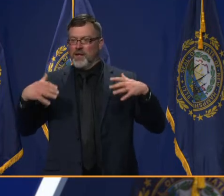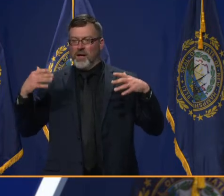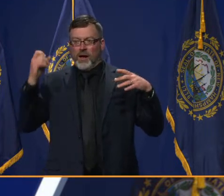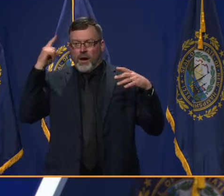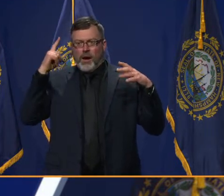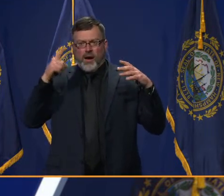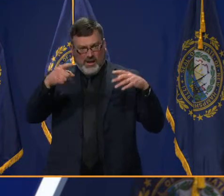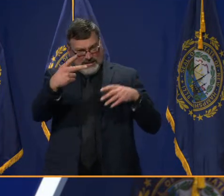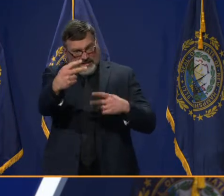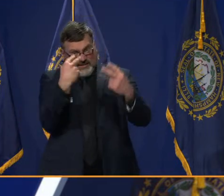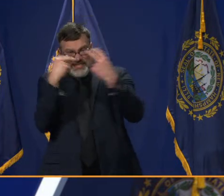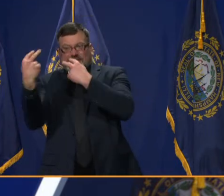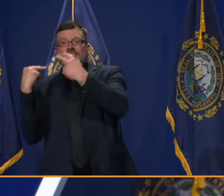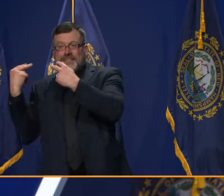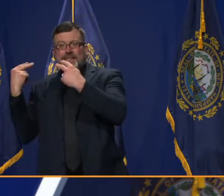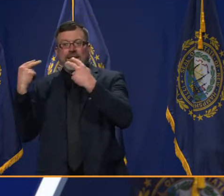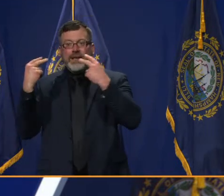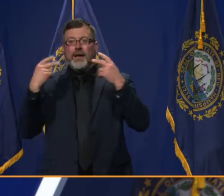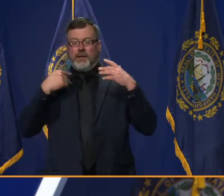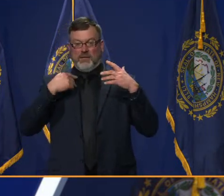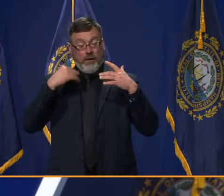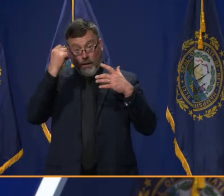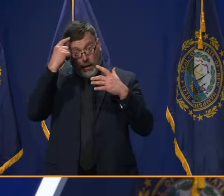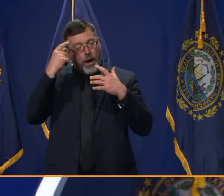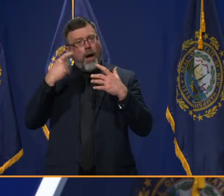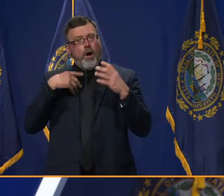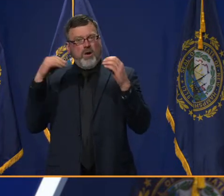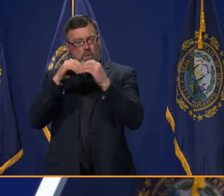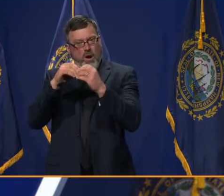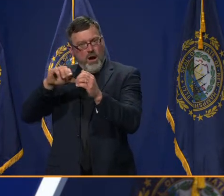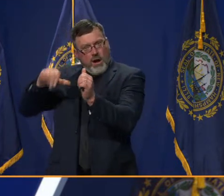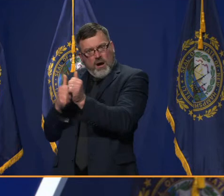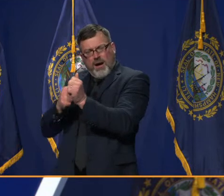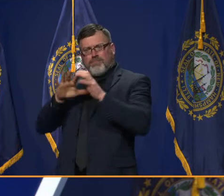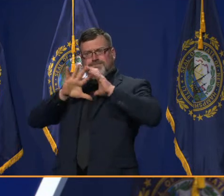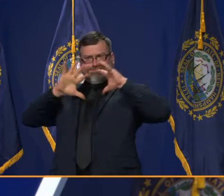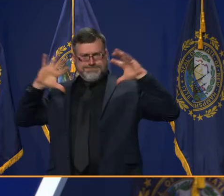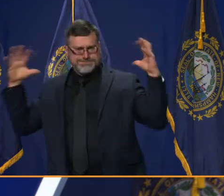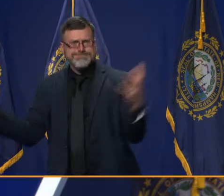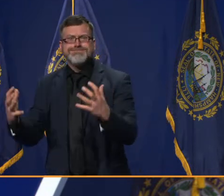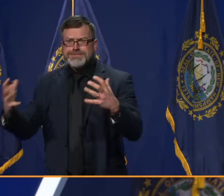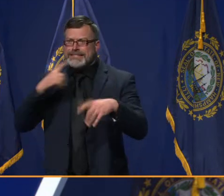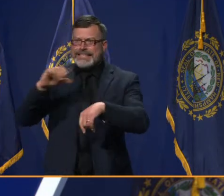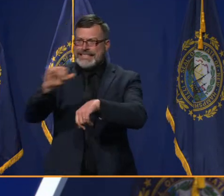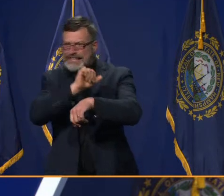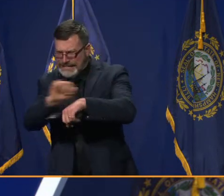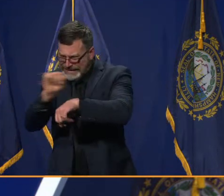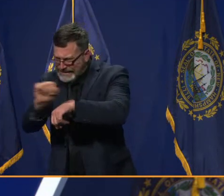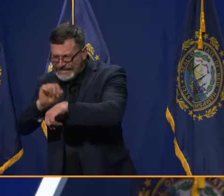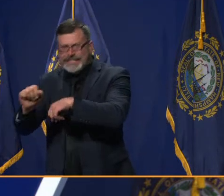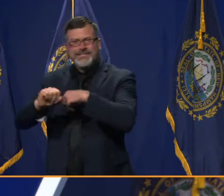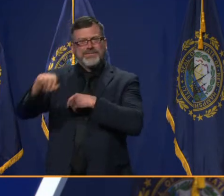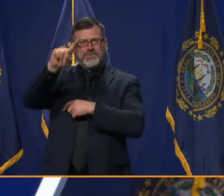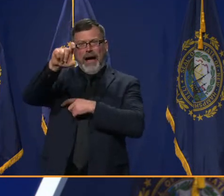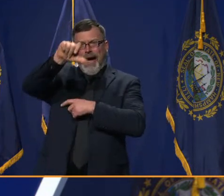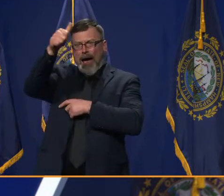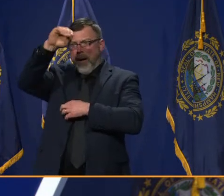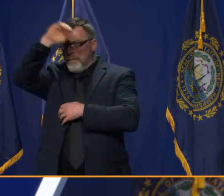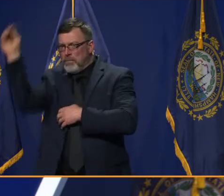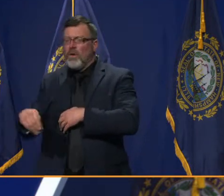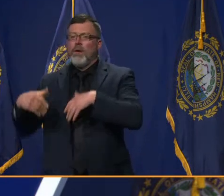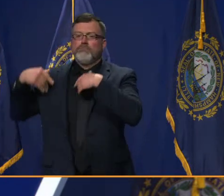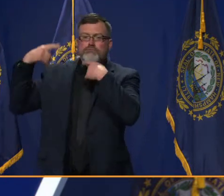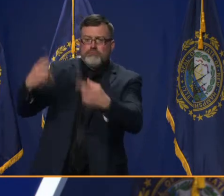past 10 months, thank you for giving 110% regardless of the situation. I want to thank the incredible men and women of the New Hampshire